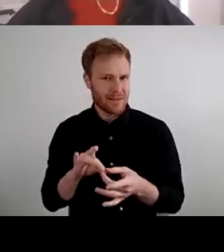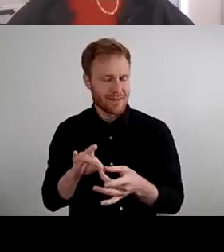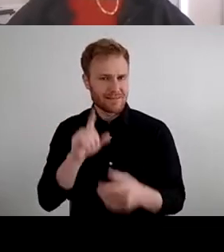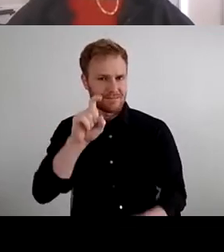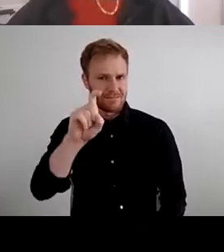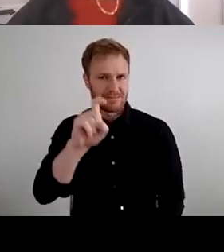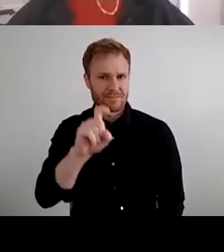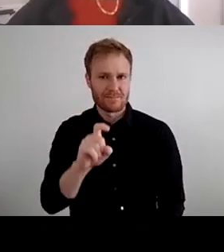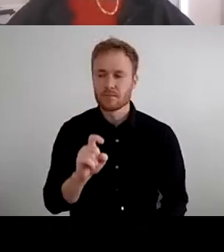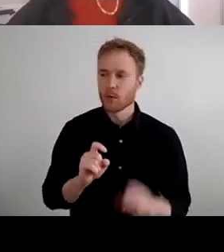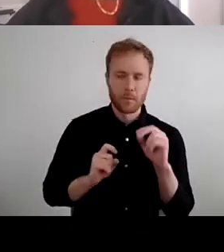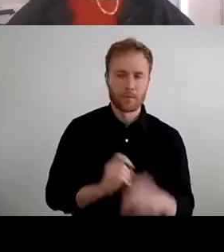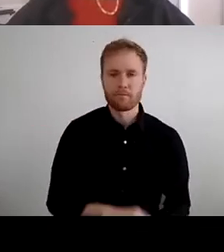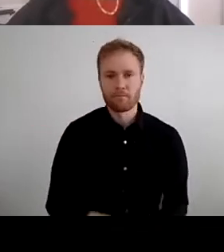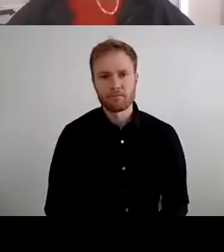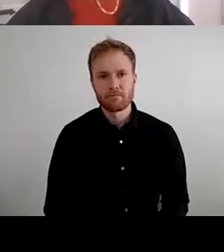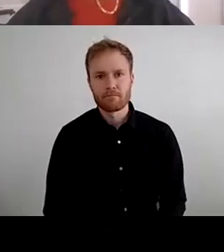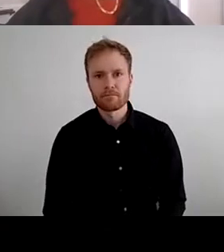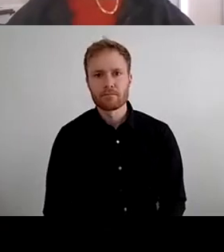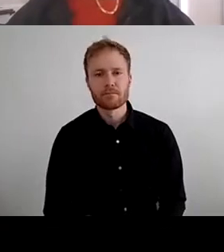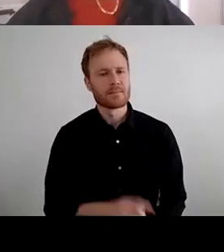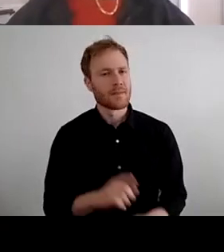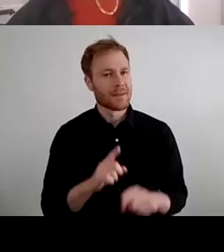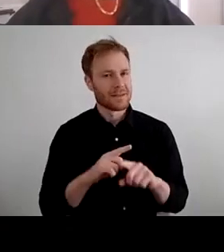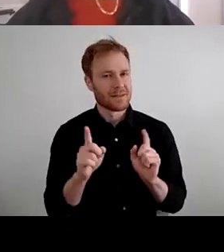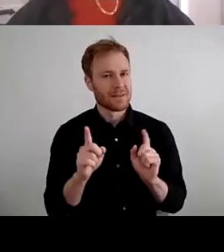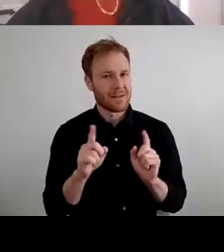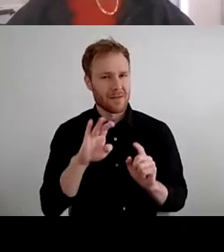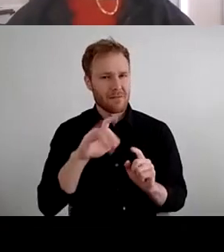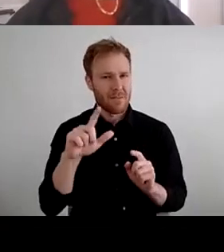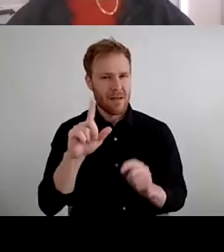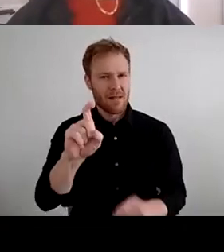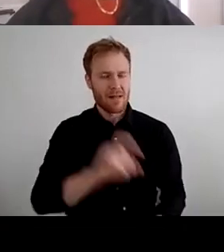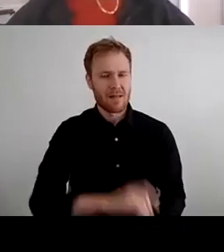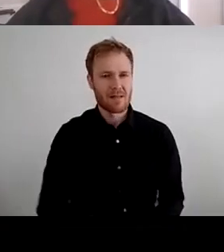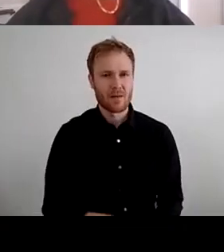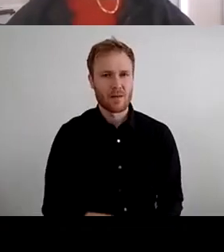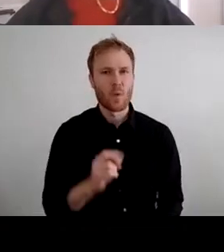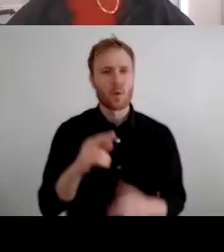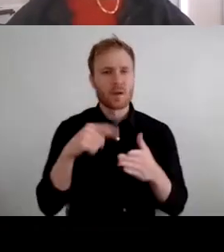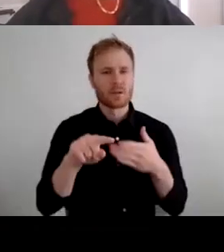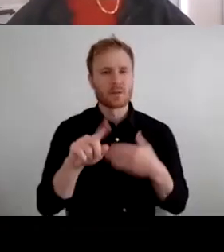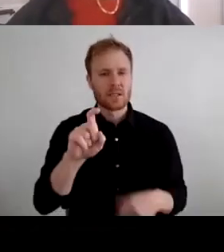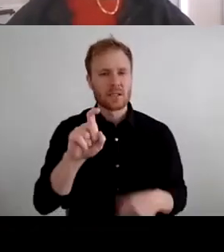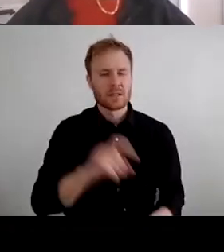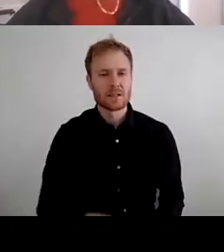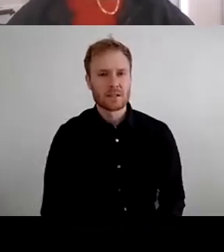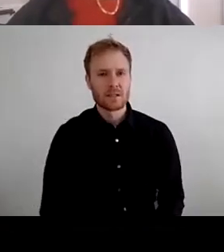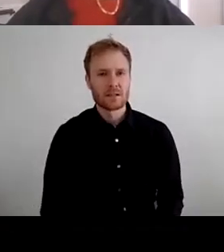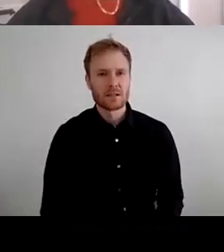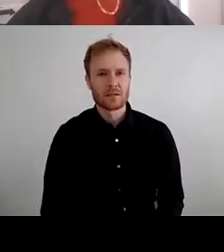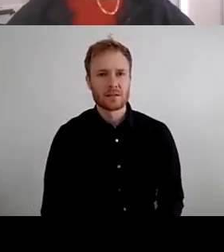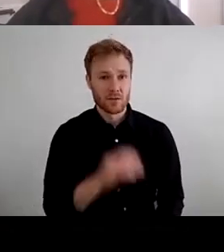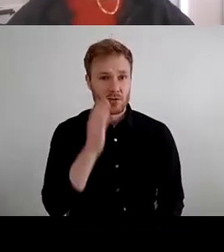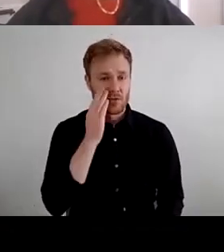No, it is not. Okay, so is that a different bill on today's agenda or is it next week's agenda? Do you know?